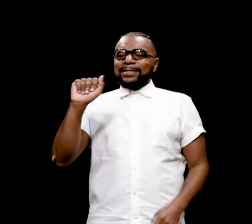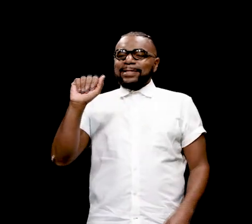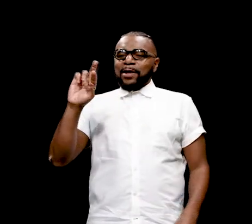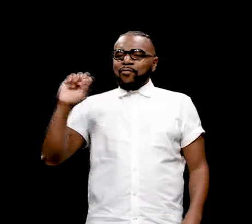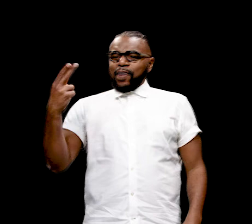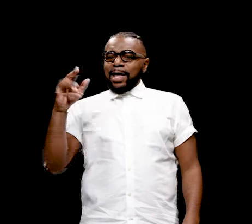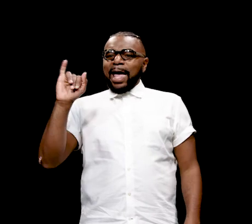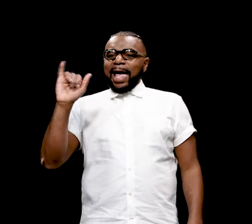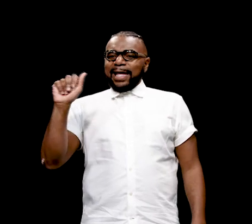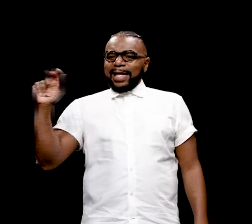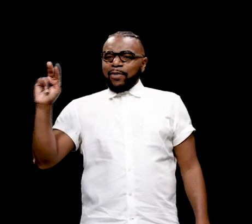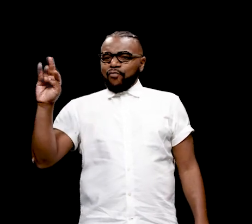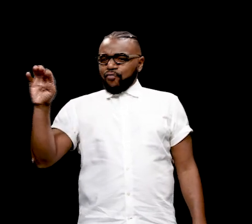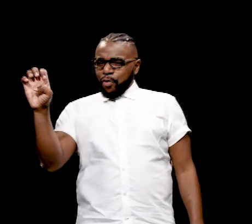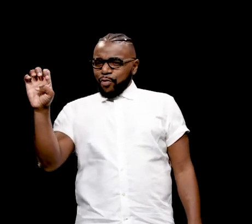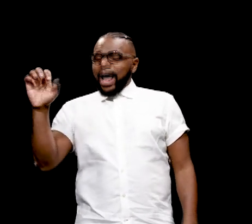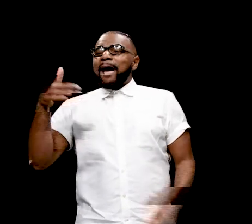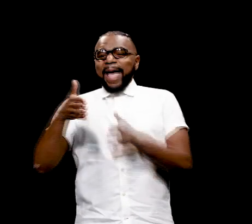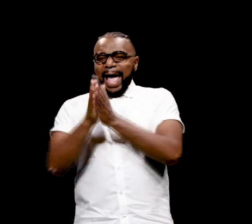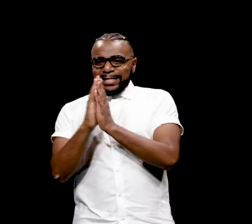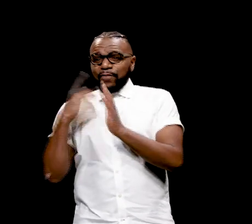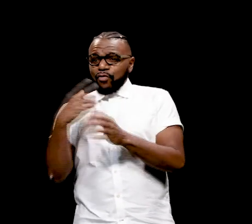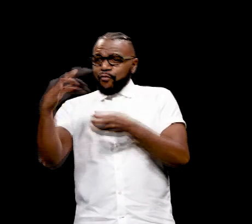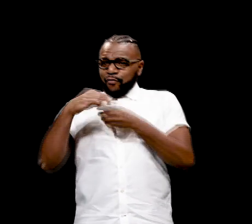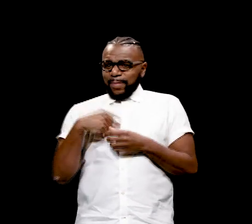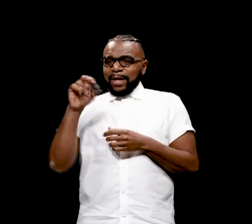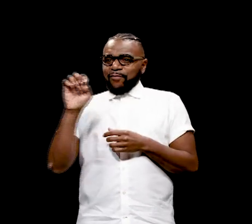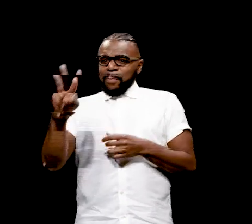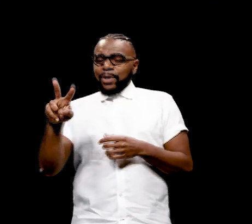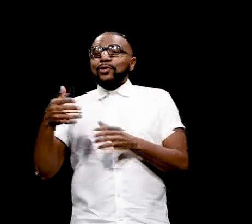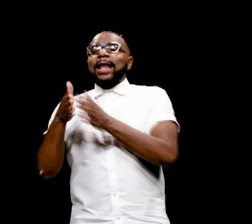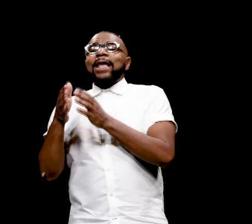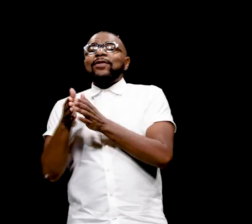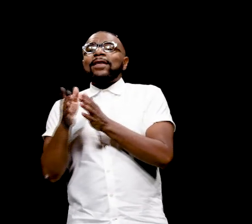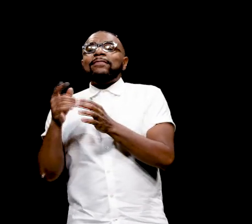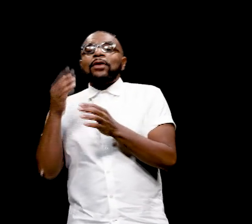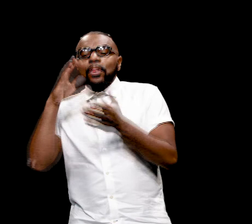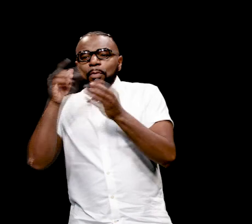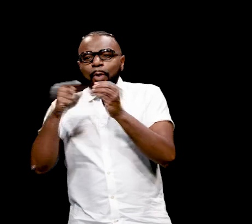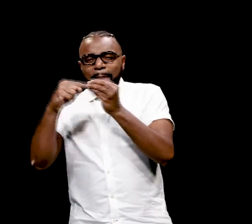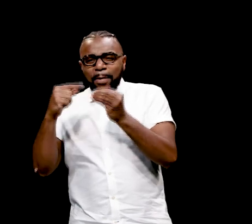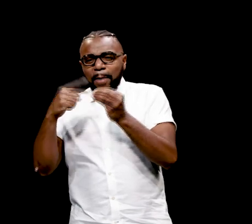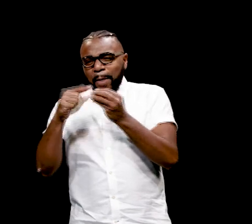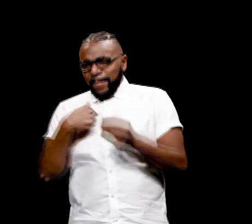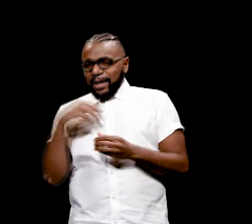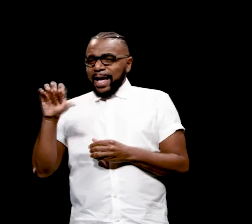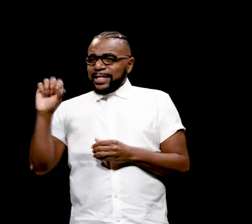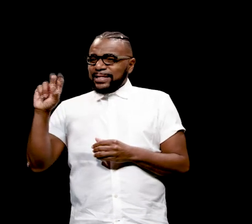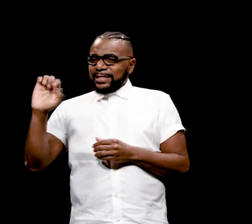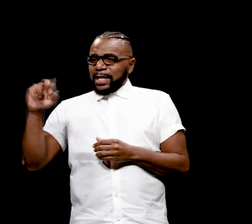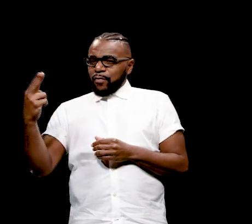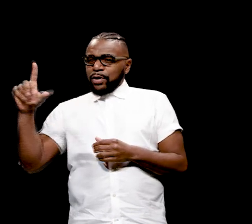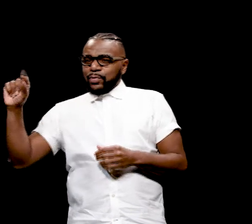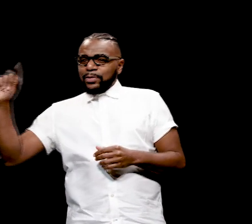I'm asking for your vote this November. You can find out more about me at sarah2020.com. Thank you and good night. Thank you so